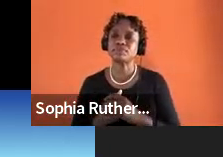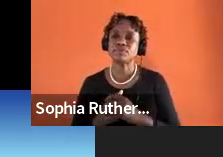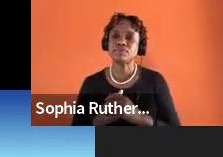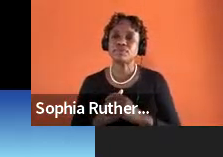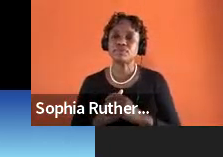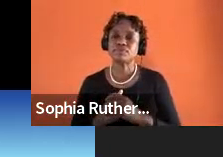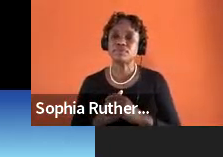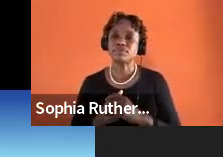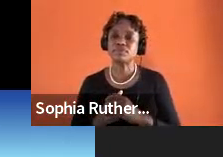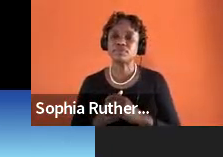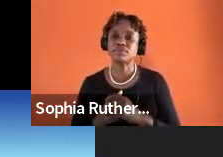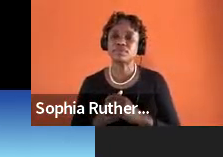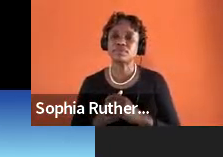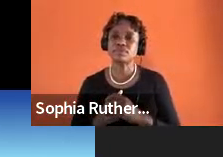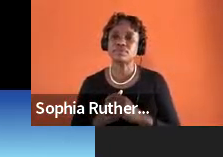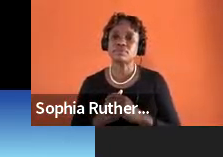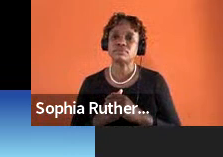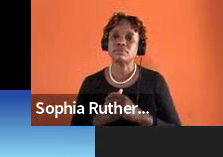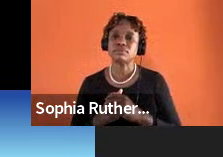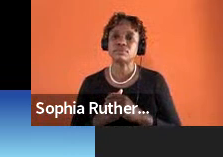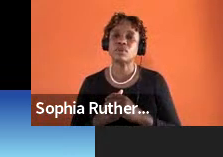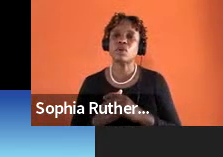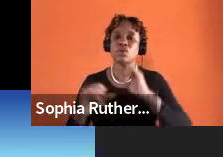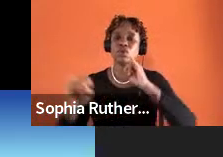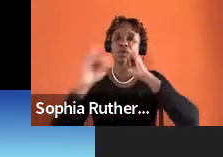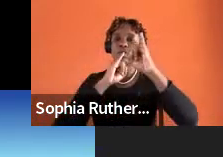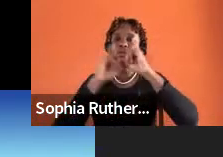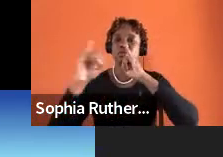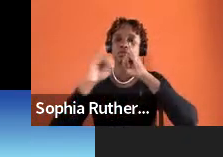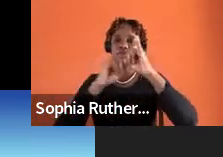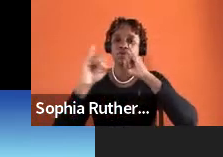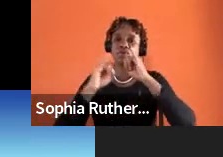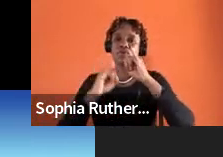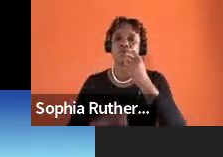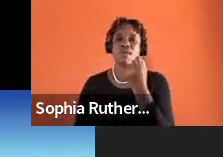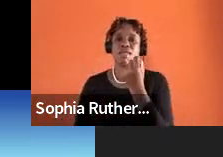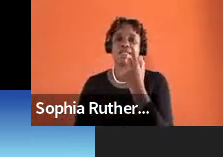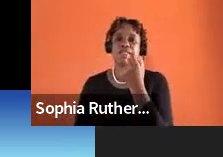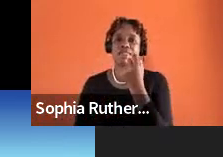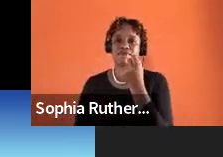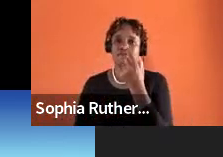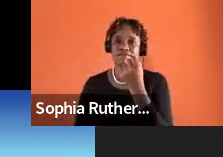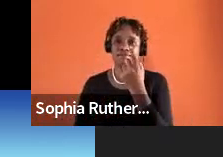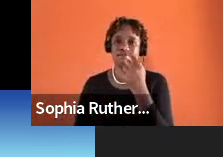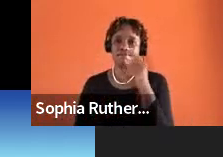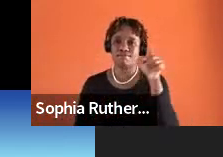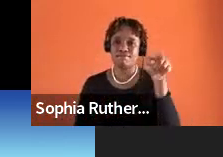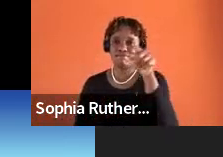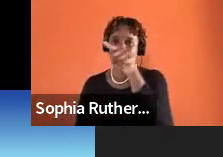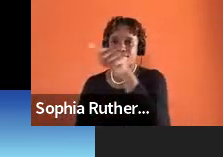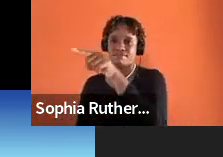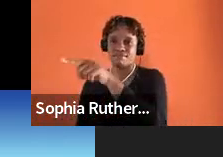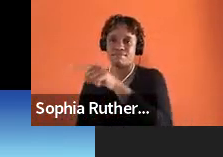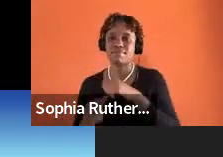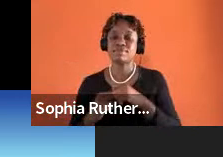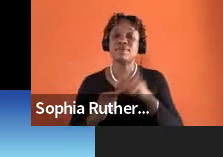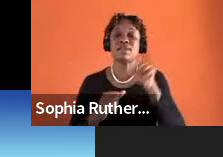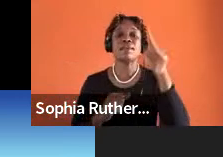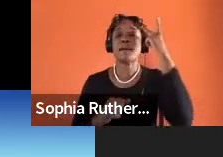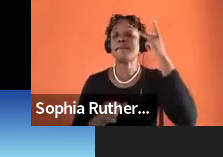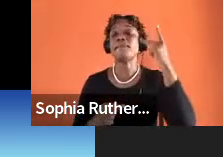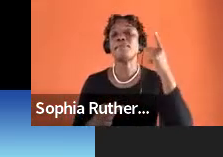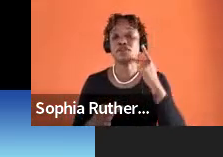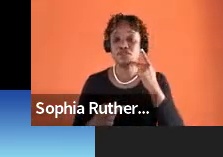we interviewed 11 participants, and these 11 participants were parent to